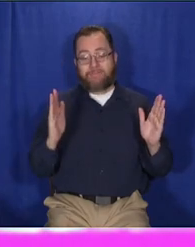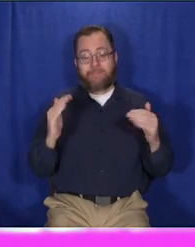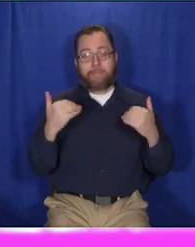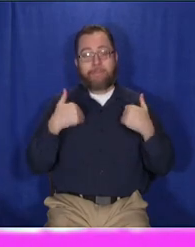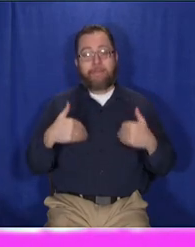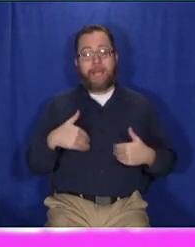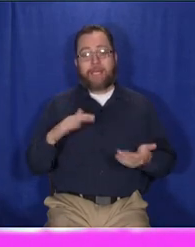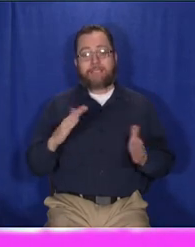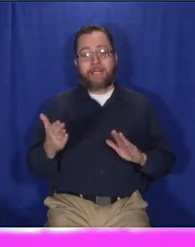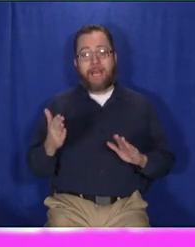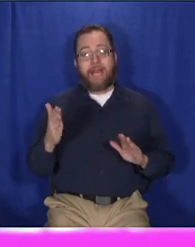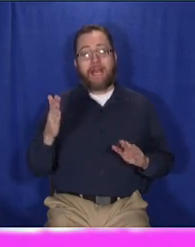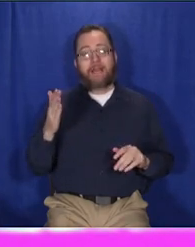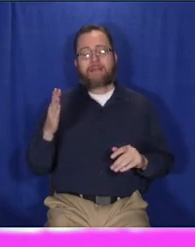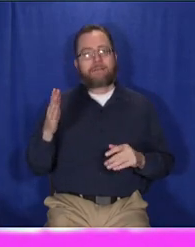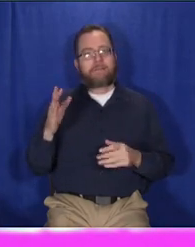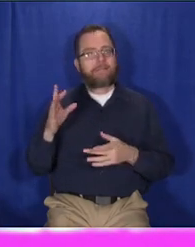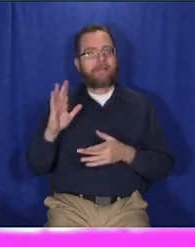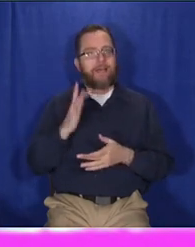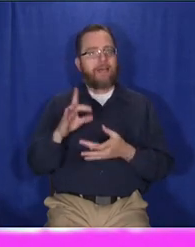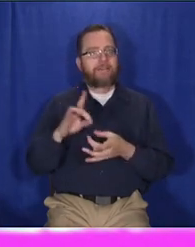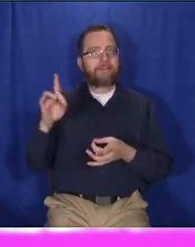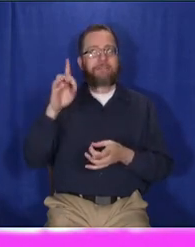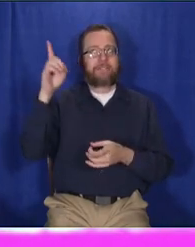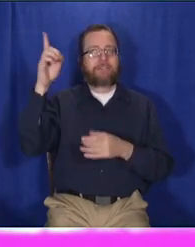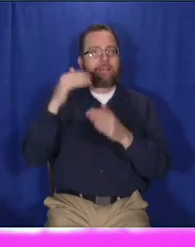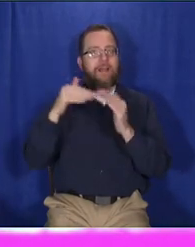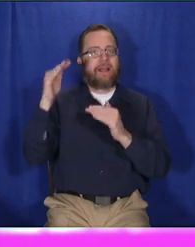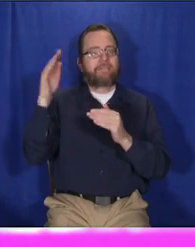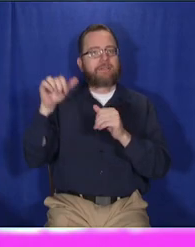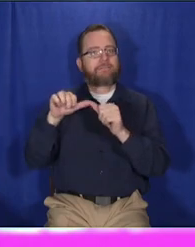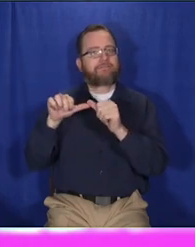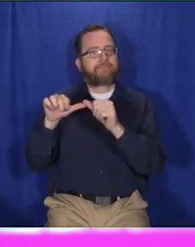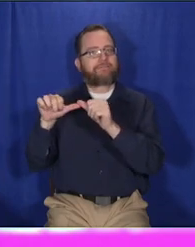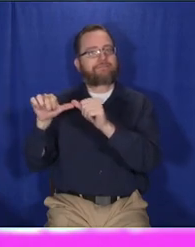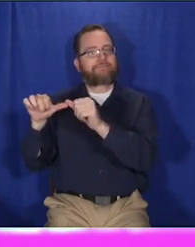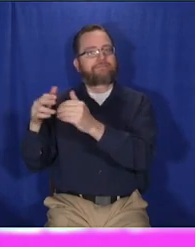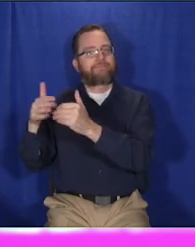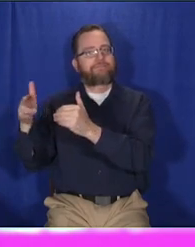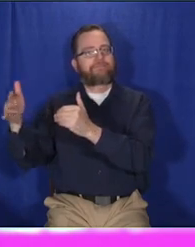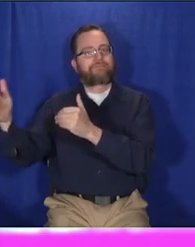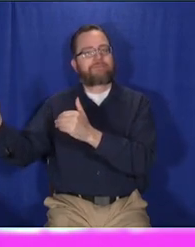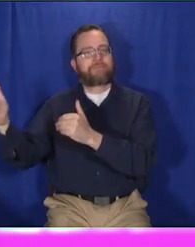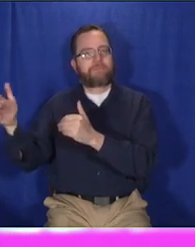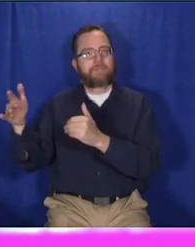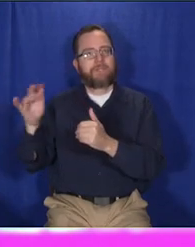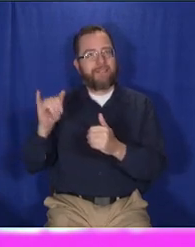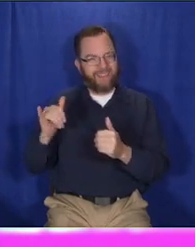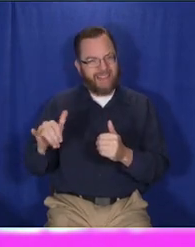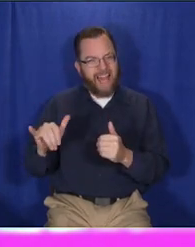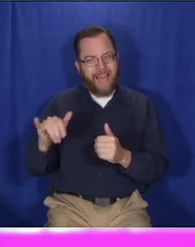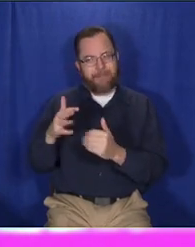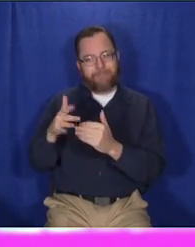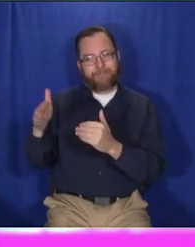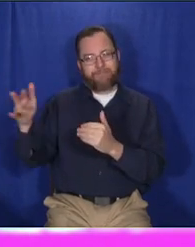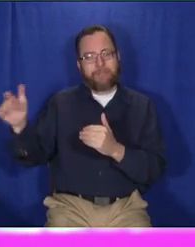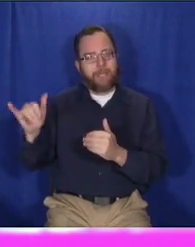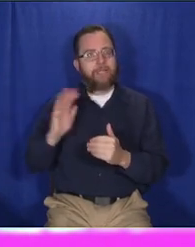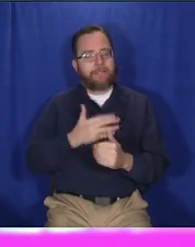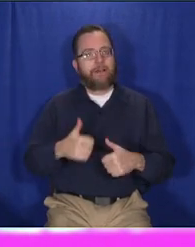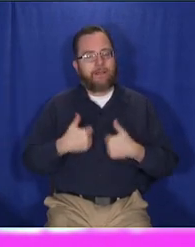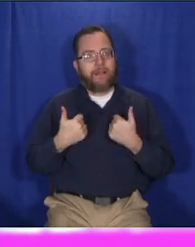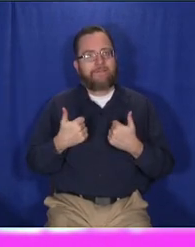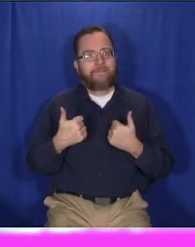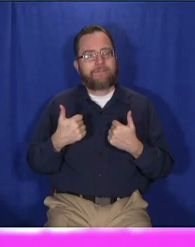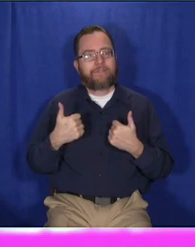go through our life indulging as much as we can, or we time it just right so that after we've accumulated as much as possible, we can